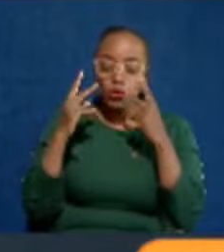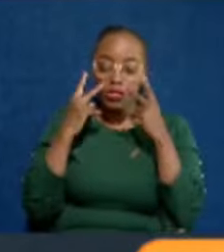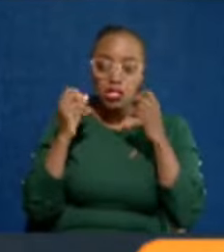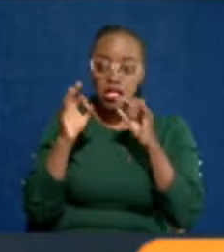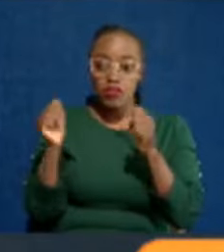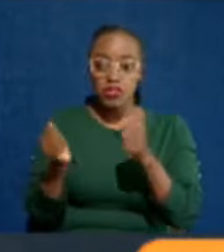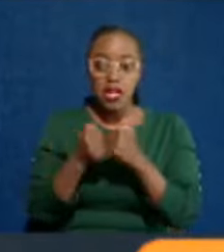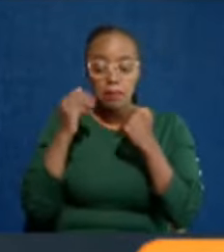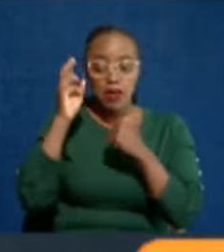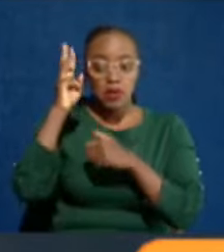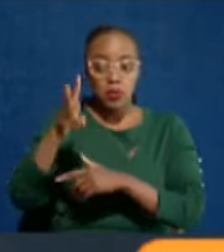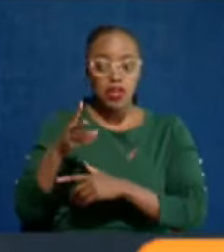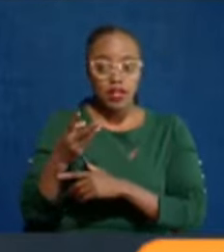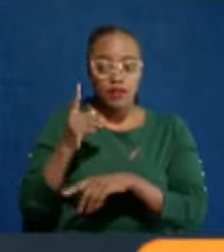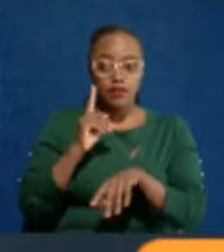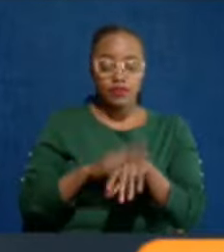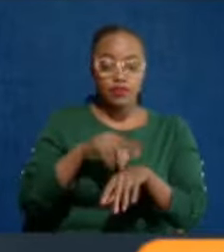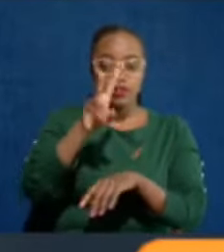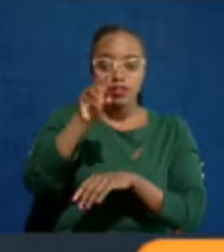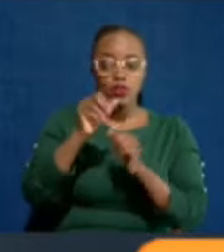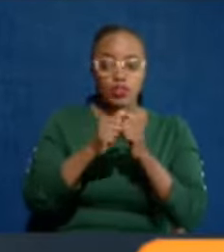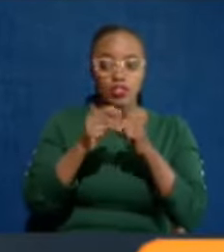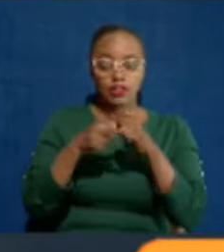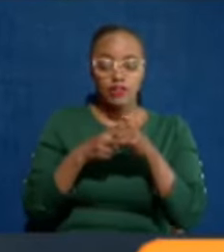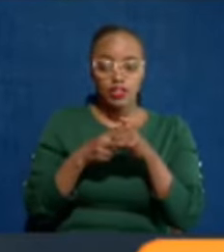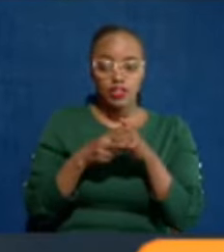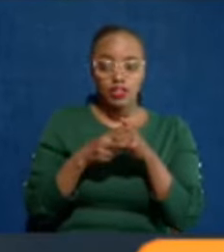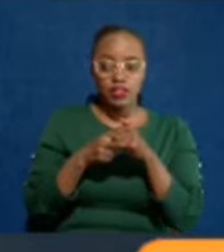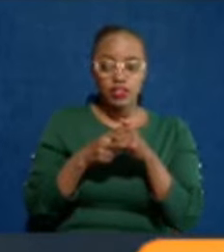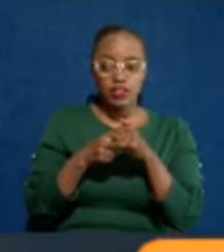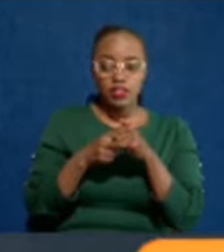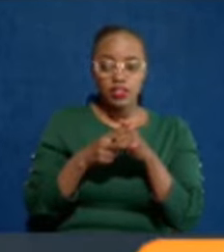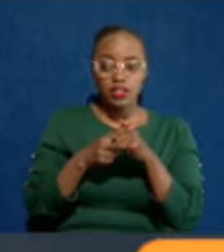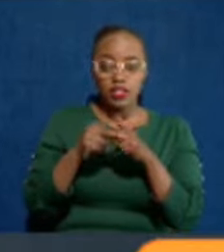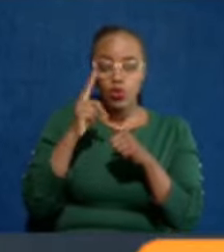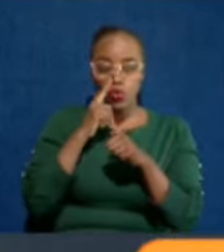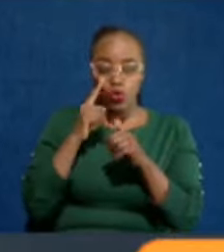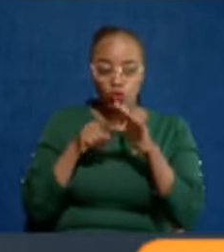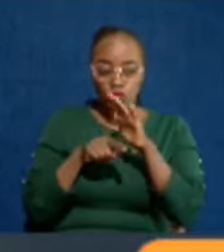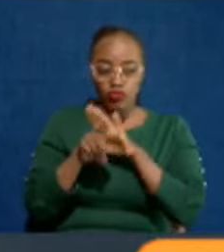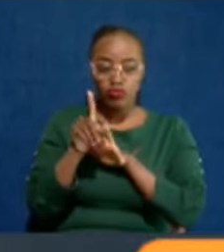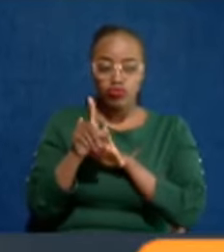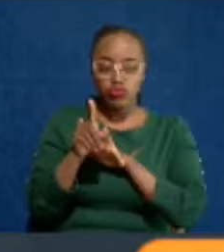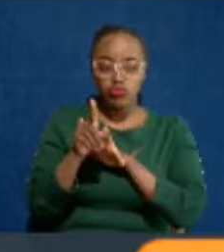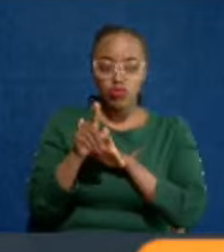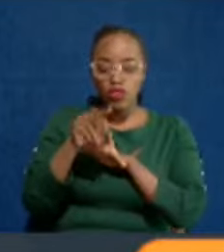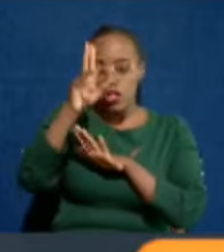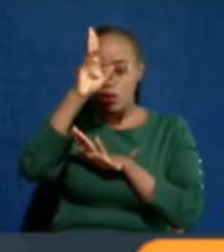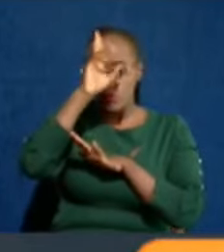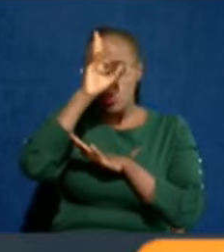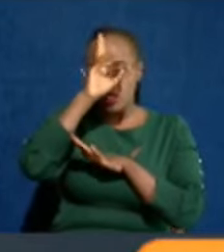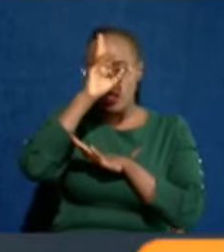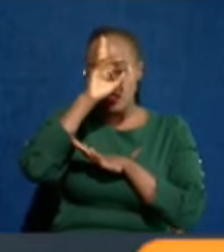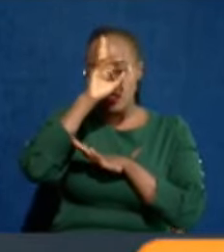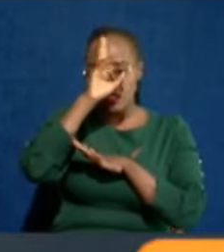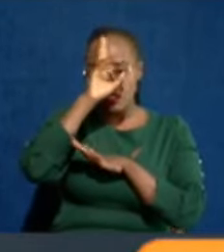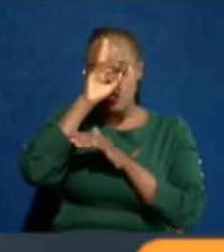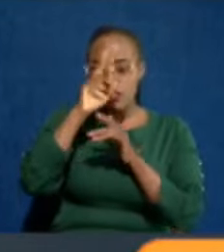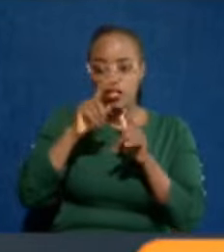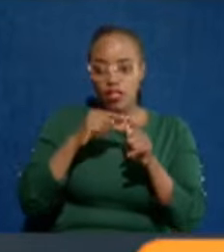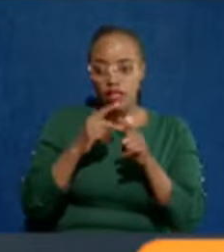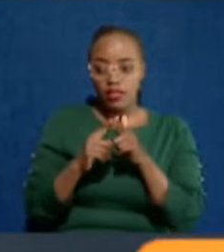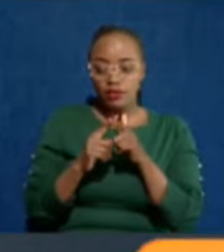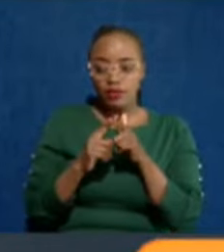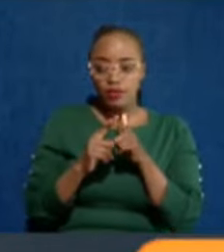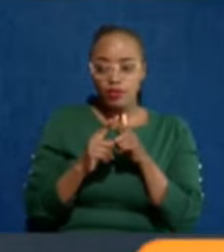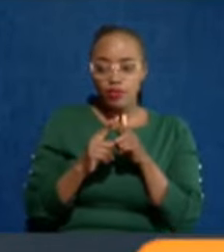happens. When in 2017 the home was raided by police, the